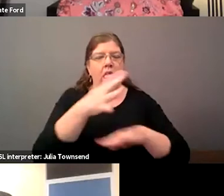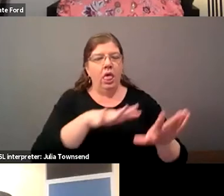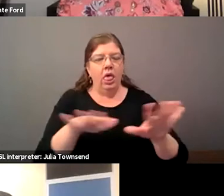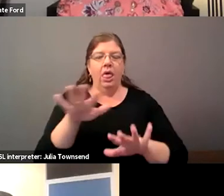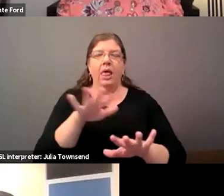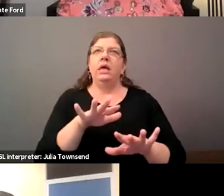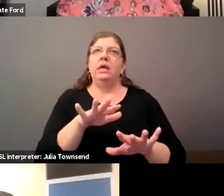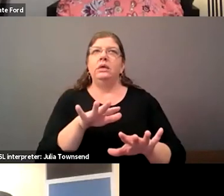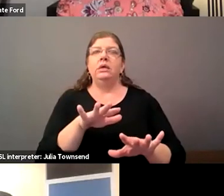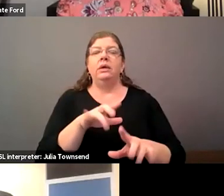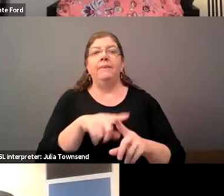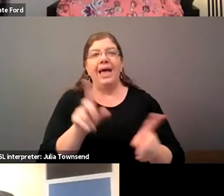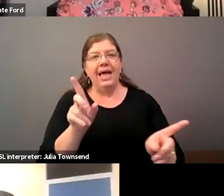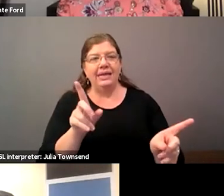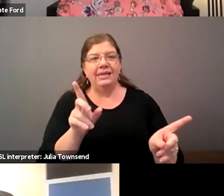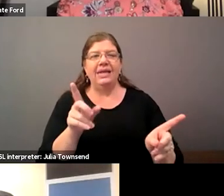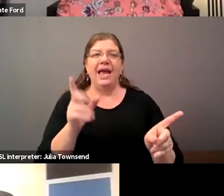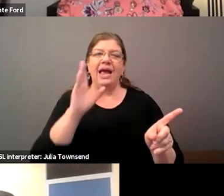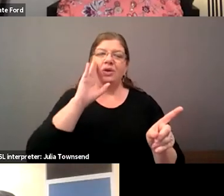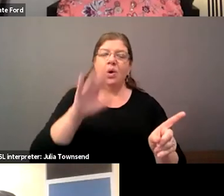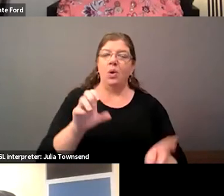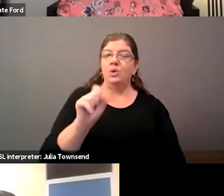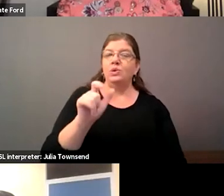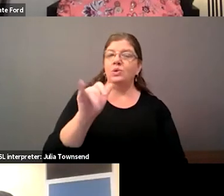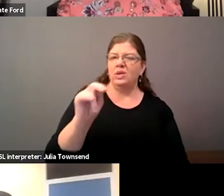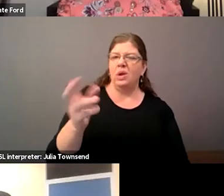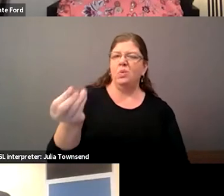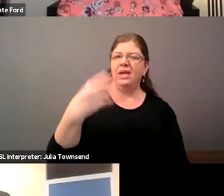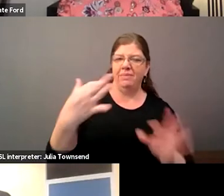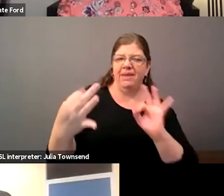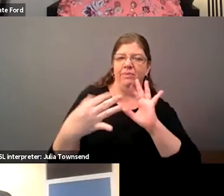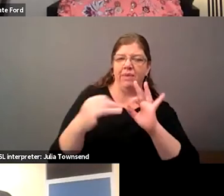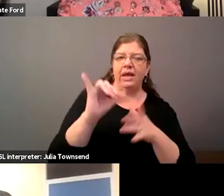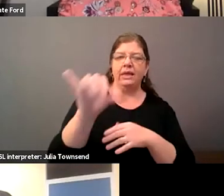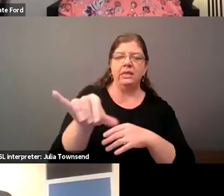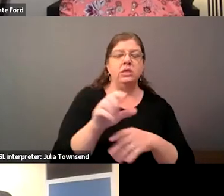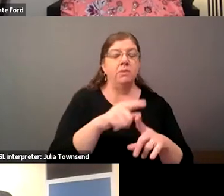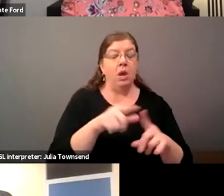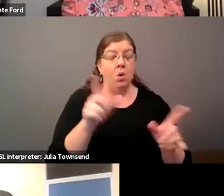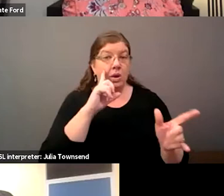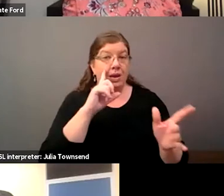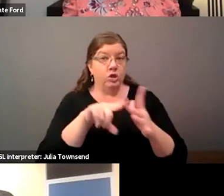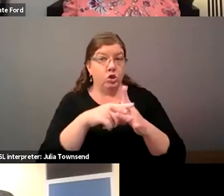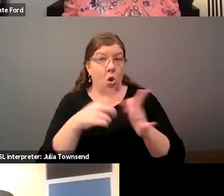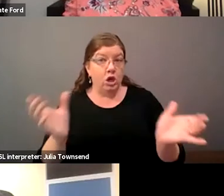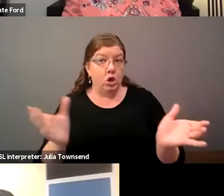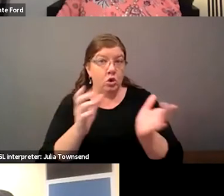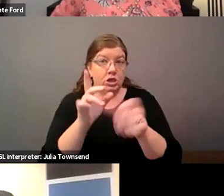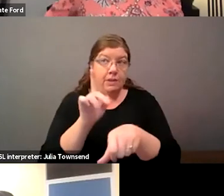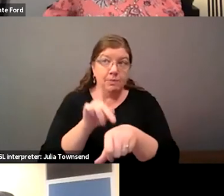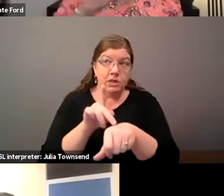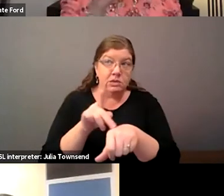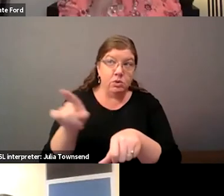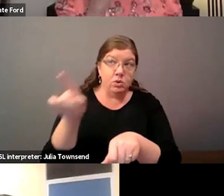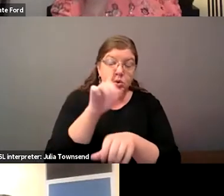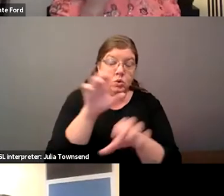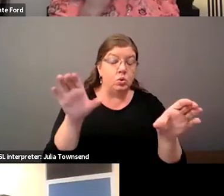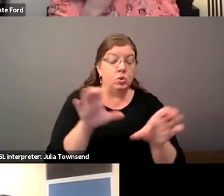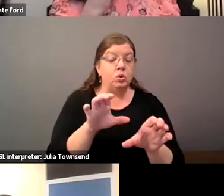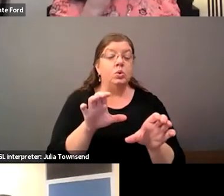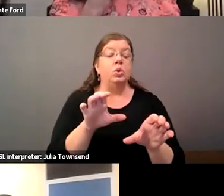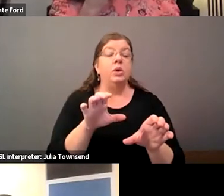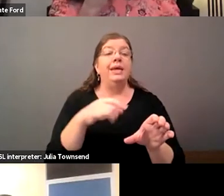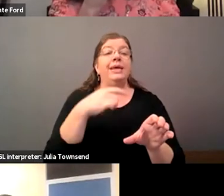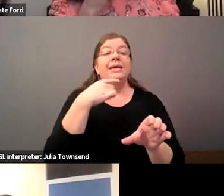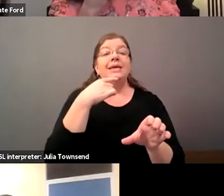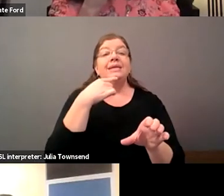we and i know susan will give me feedback on this but what we've started encouraging principals to do is tell